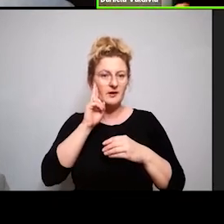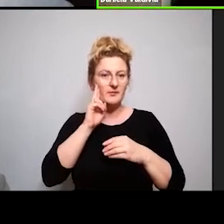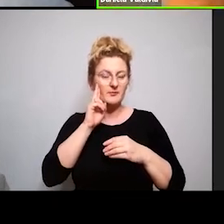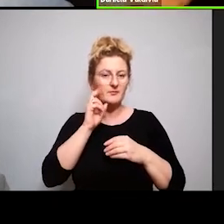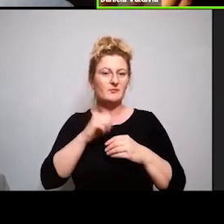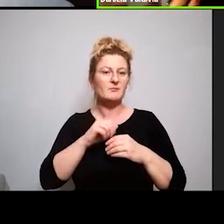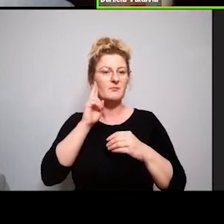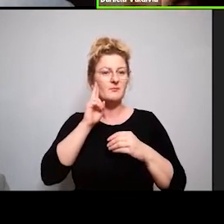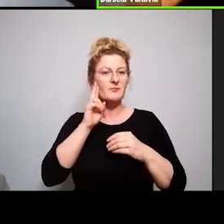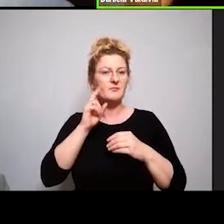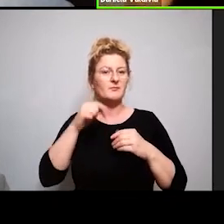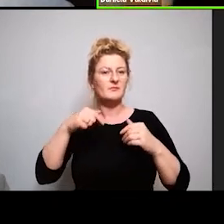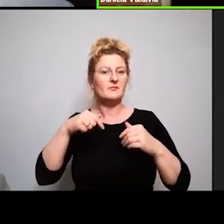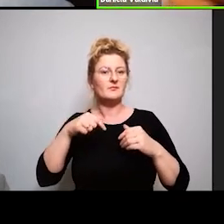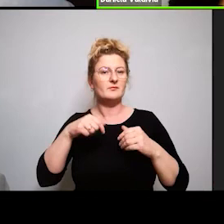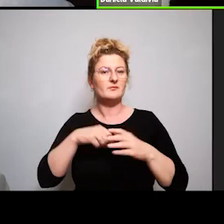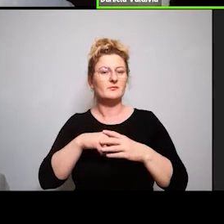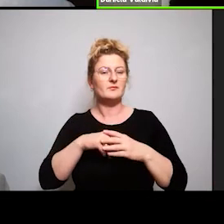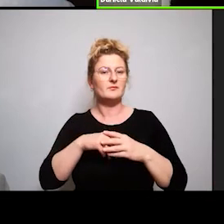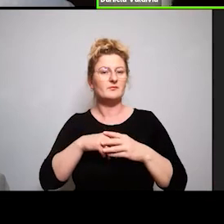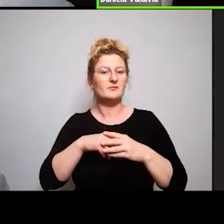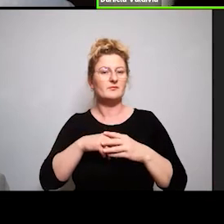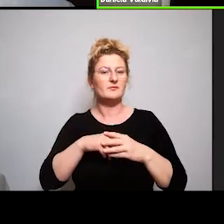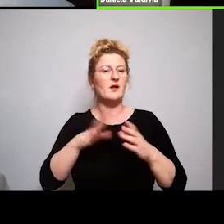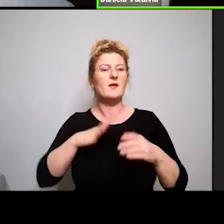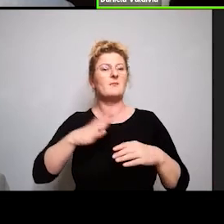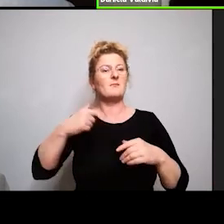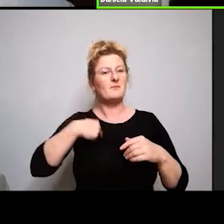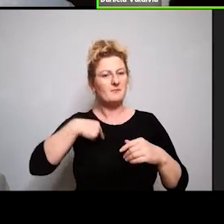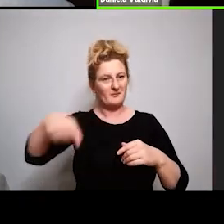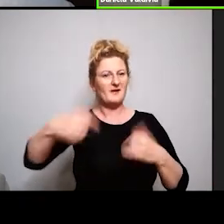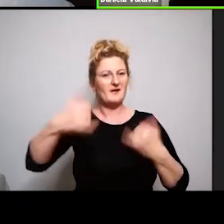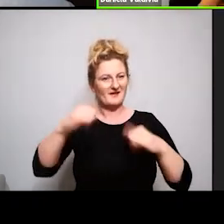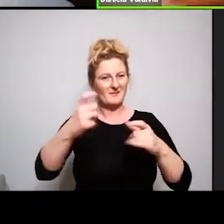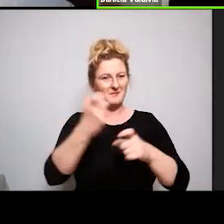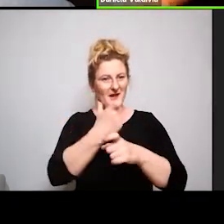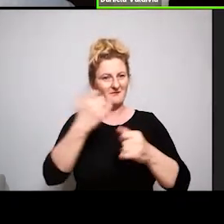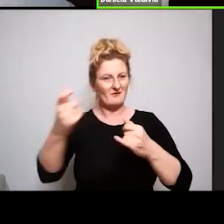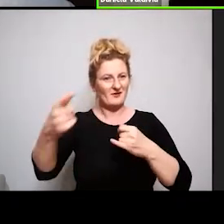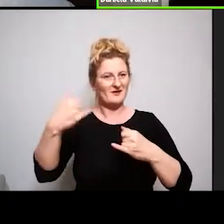I would say it's a great idea that men lead these processes of